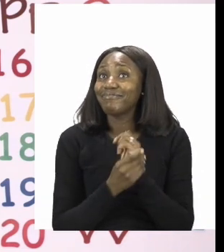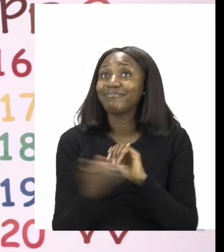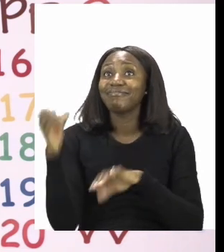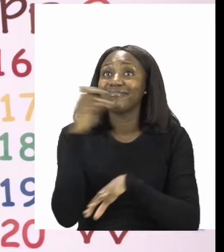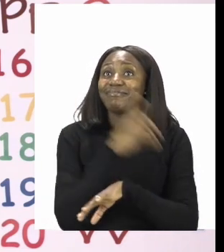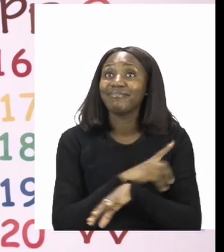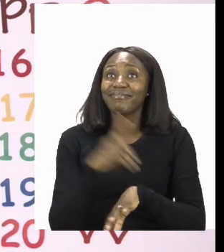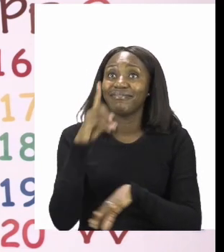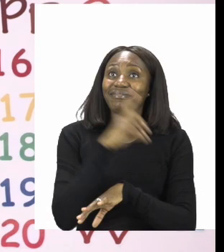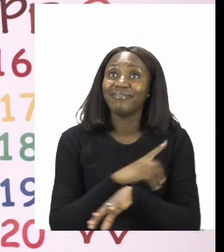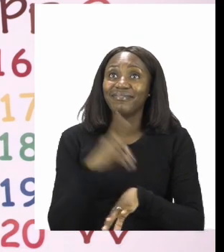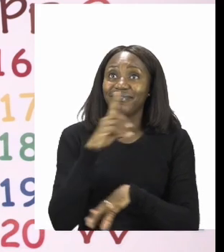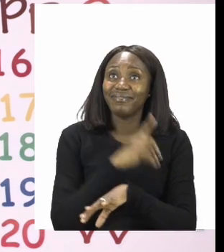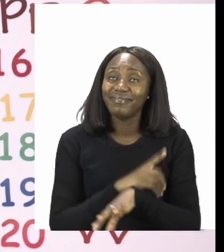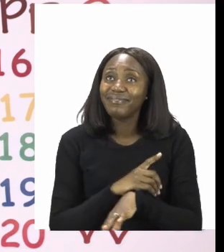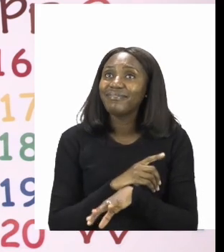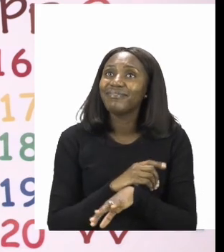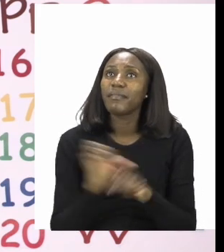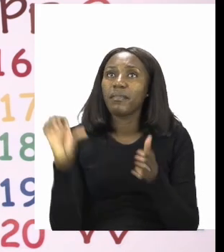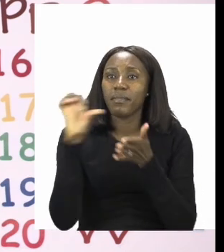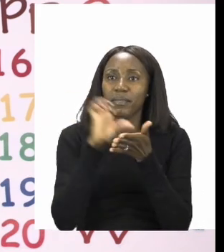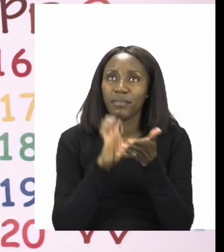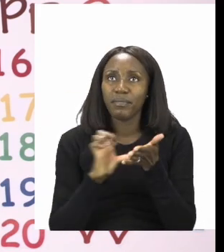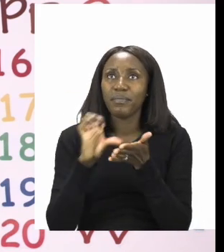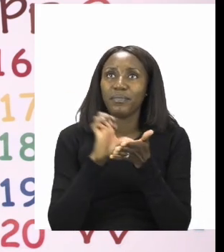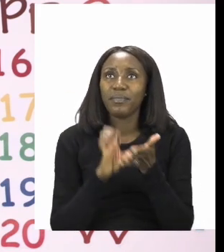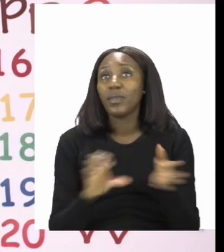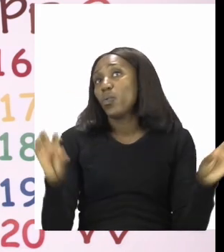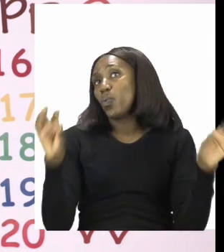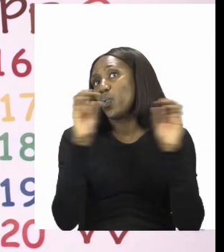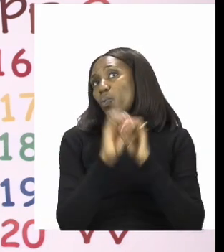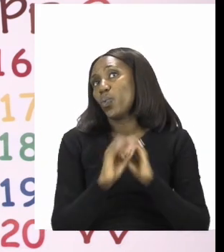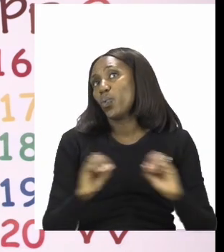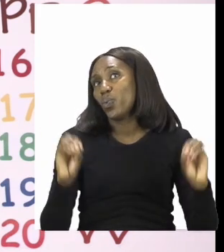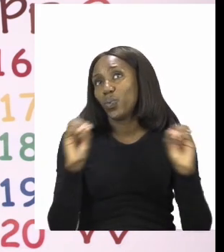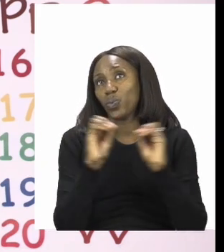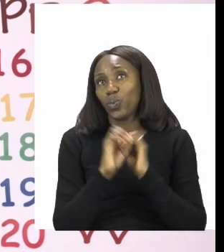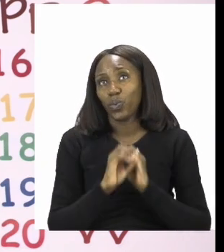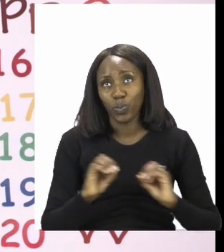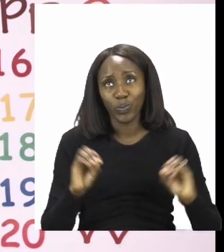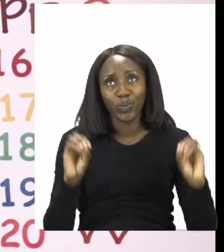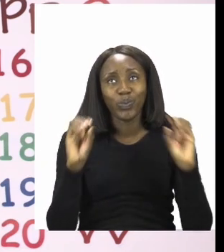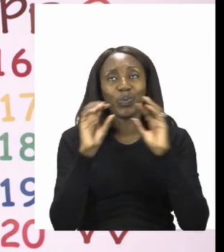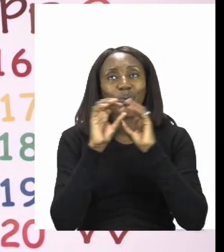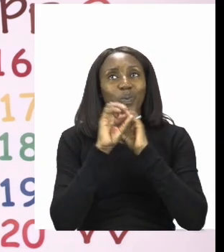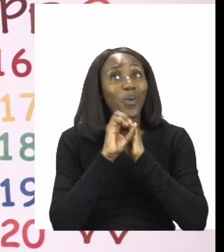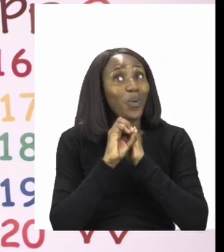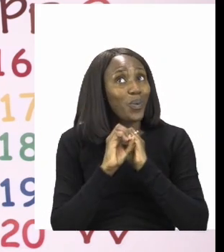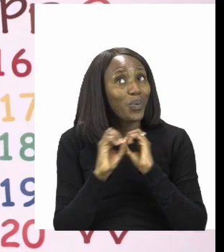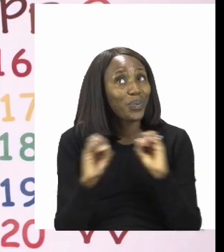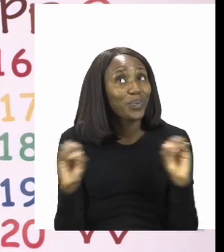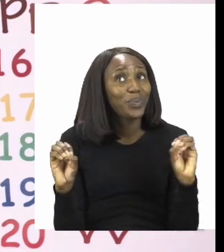Sanitize every day so the germs can stay